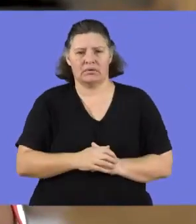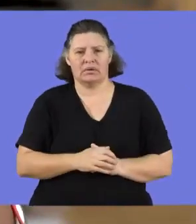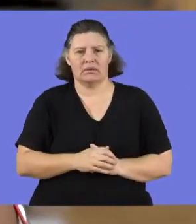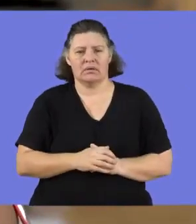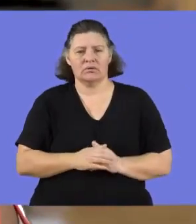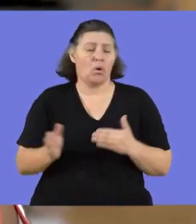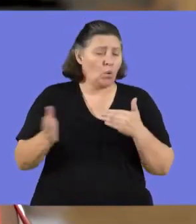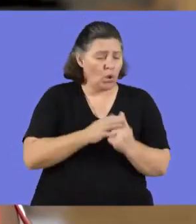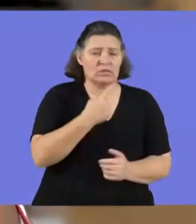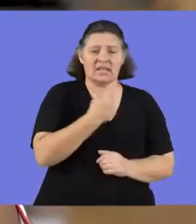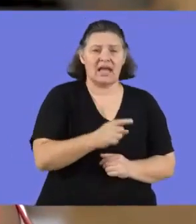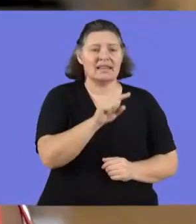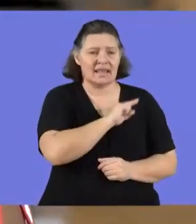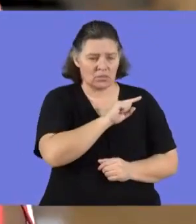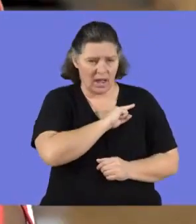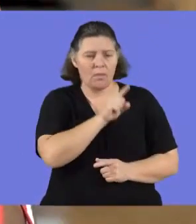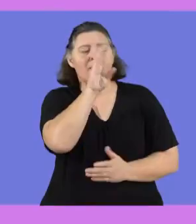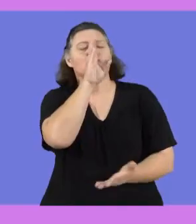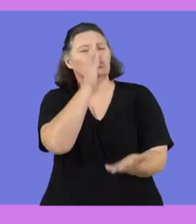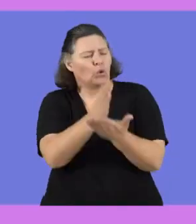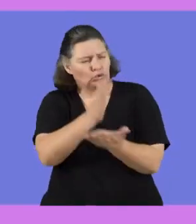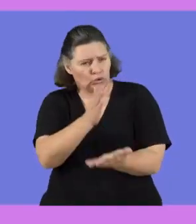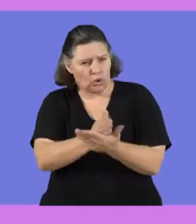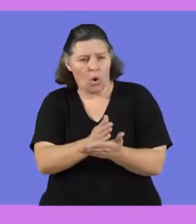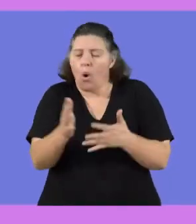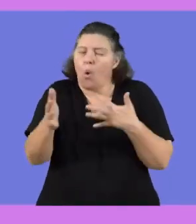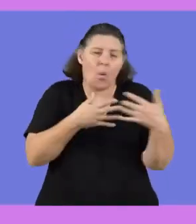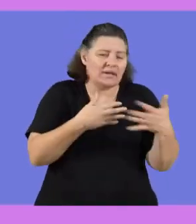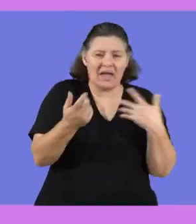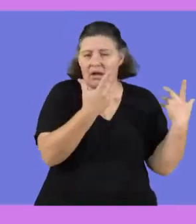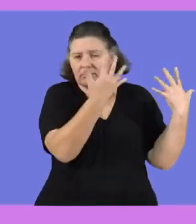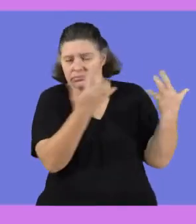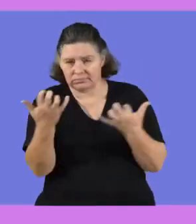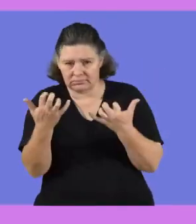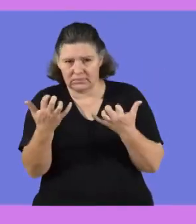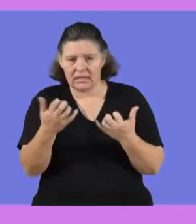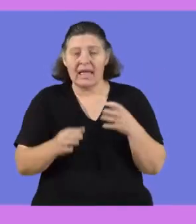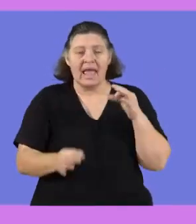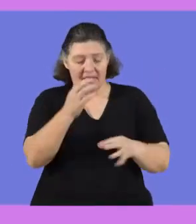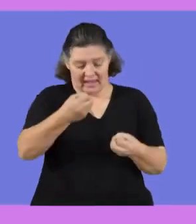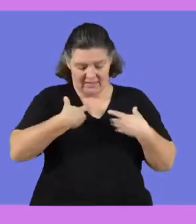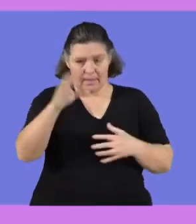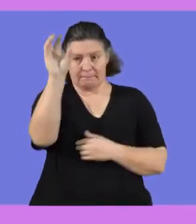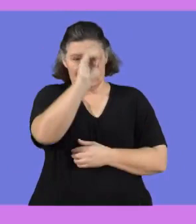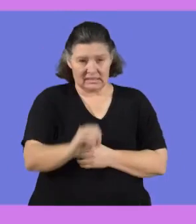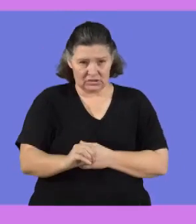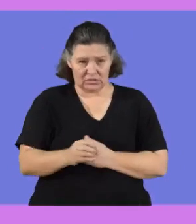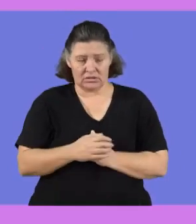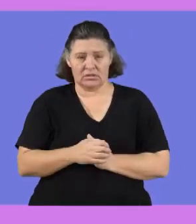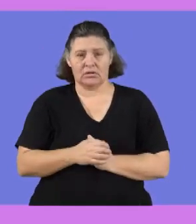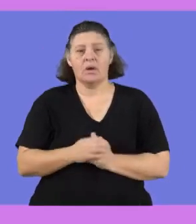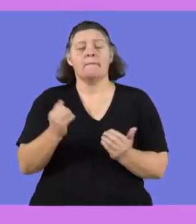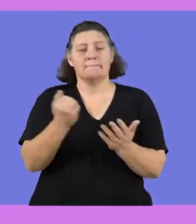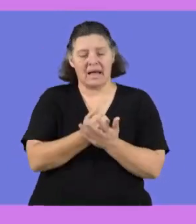accurate. Then to close this gap, we say, always make sure that whatever that you are calculating, if you are given a